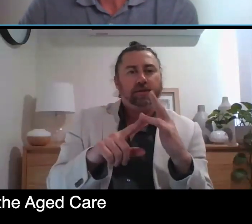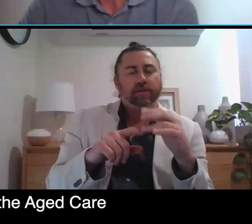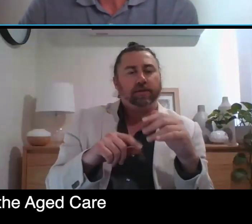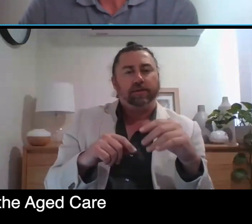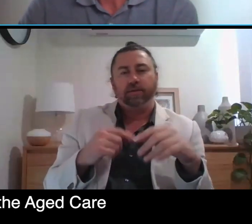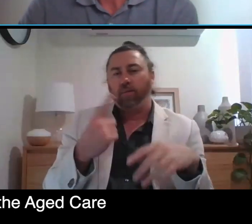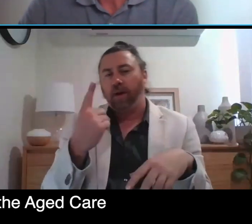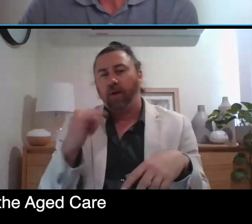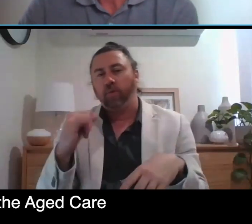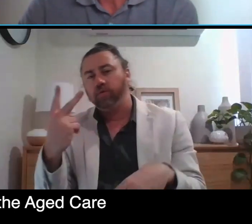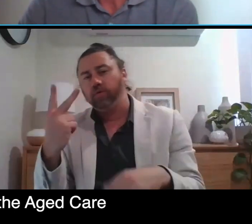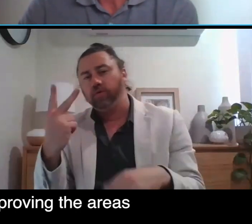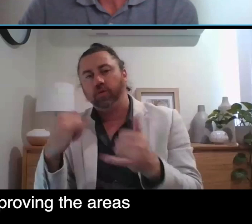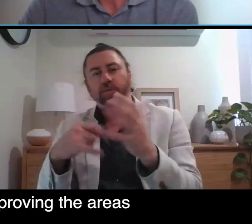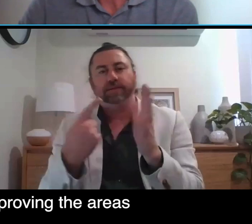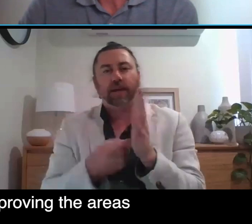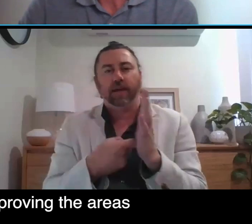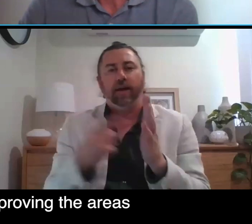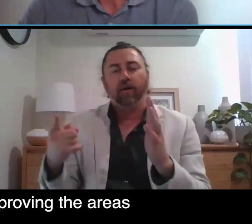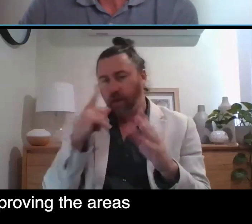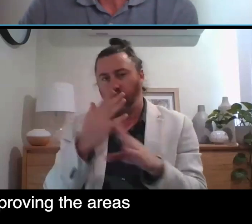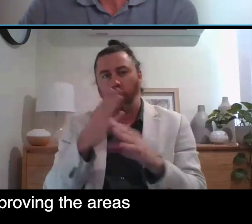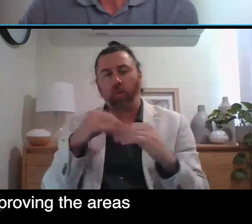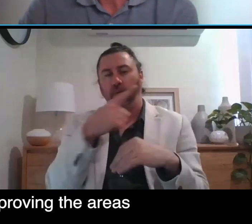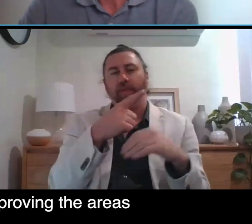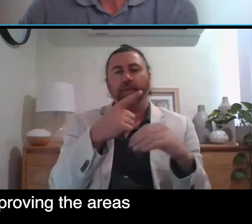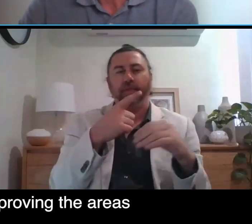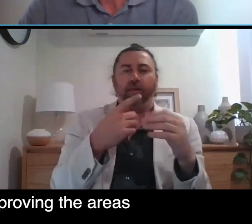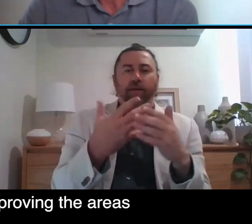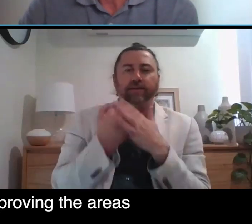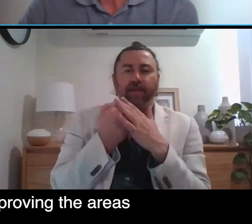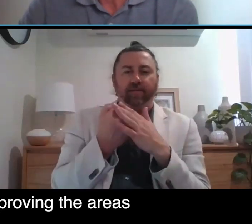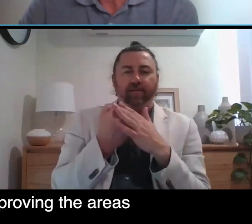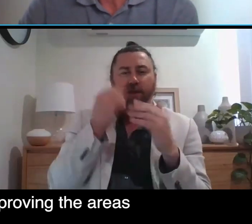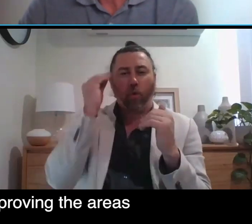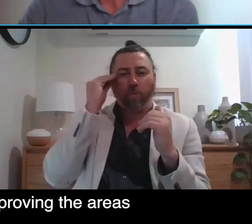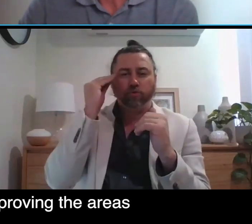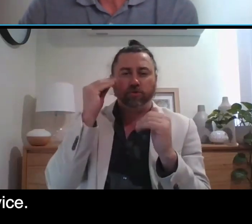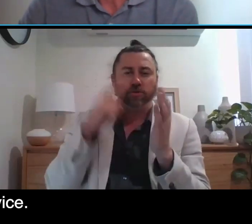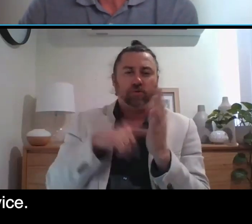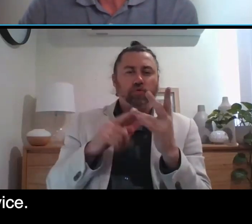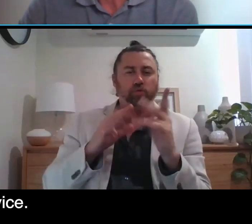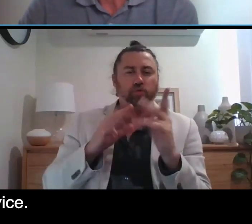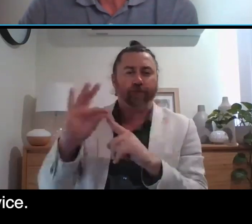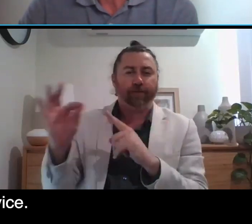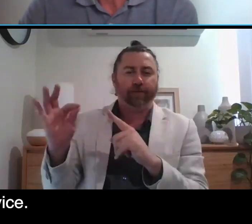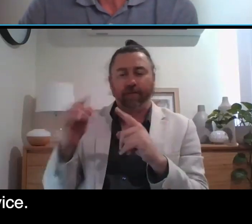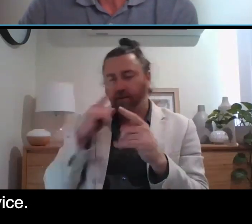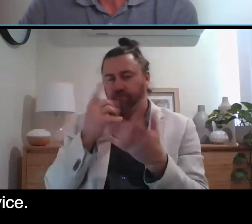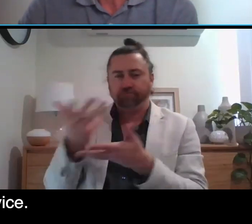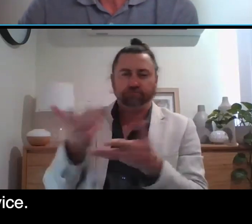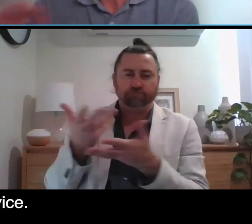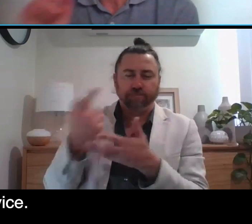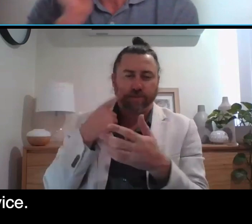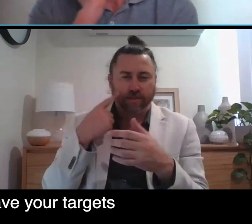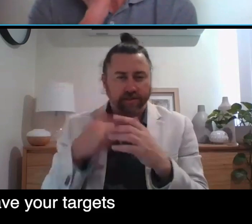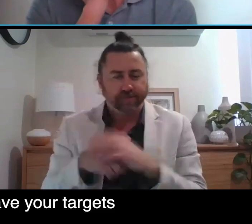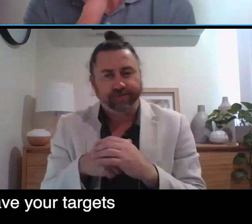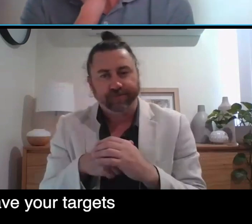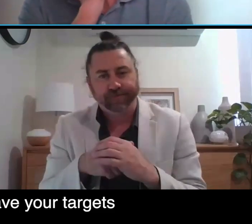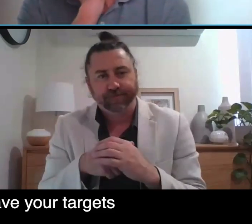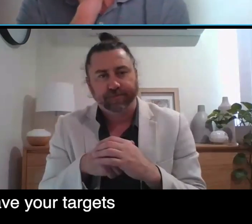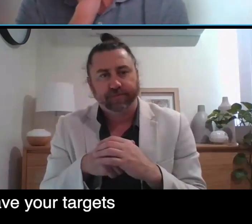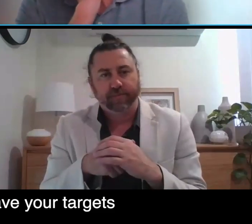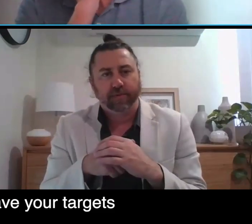working actively with the Aged Care Quality Safety Commission on improving the areas relevant to your service.